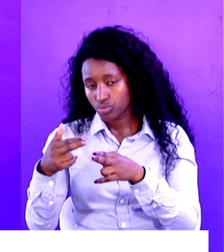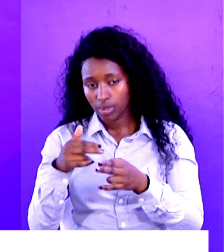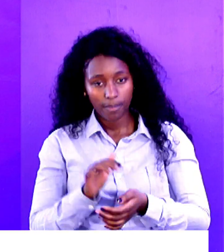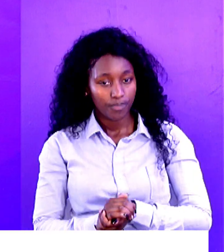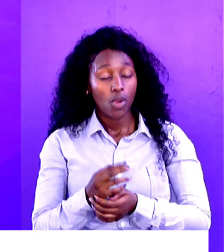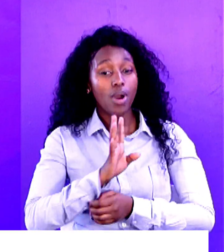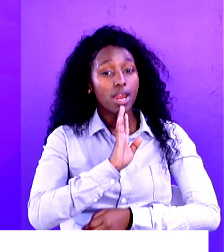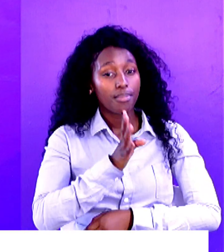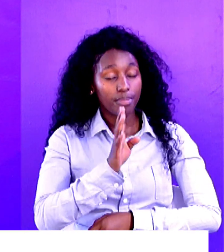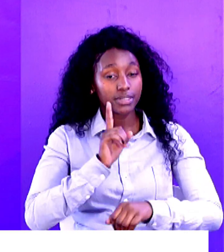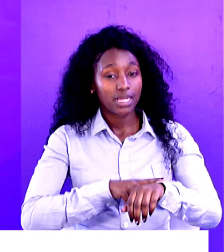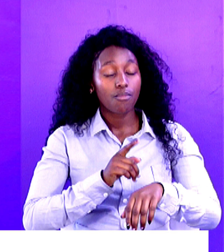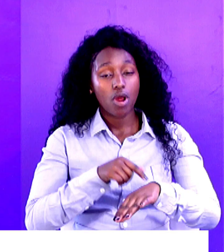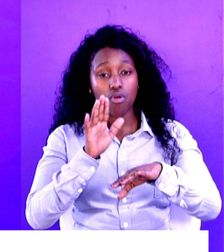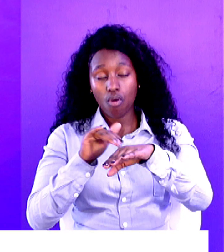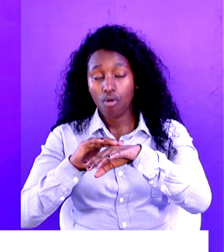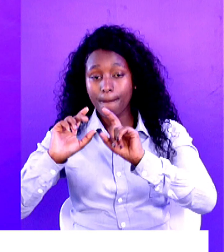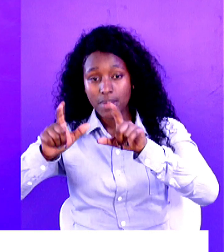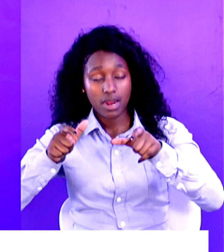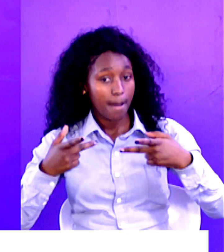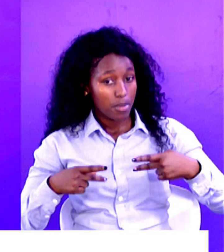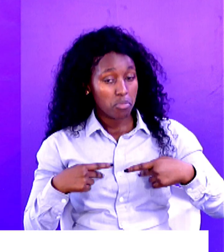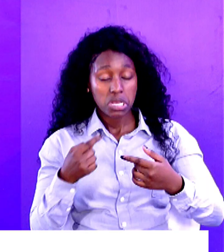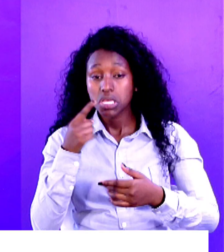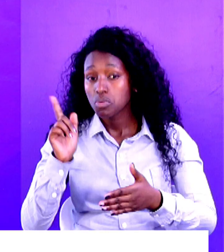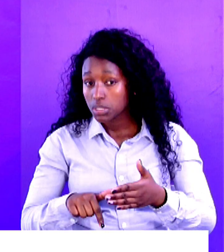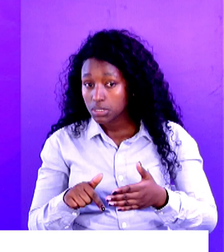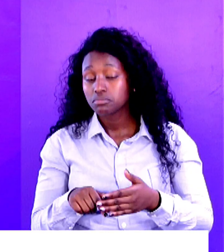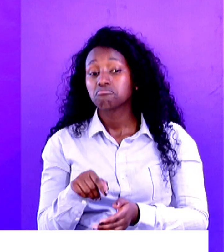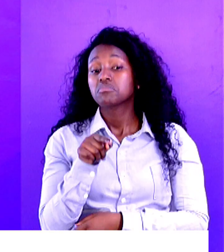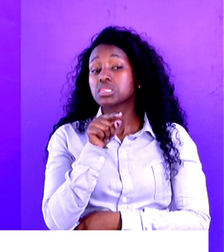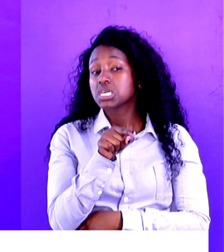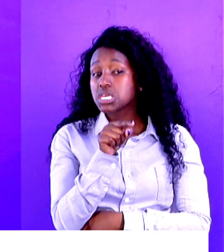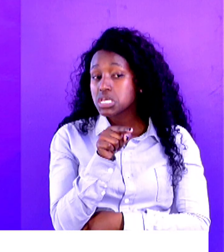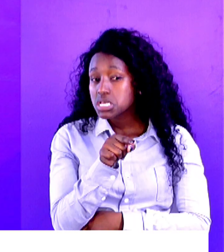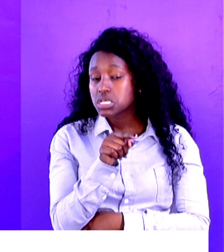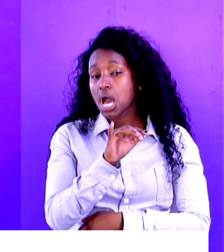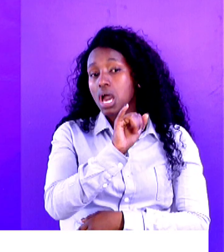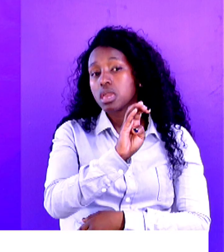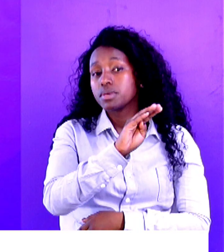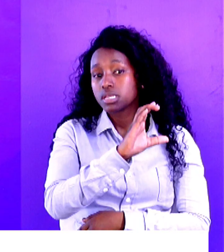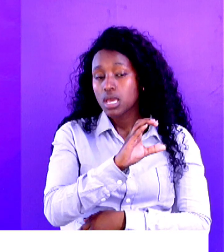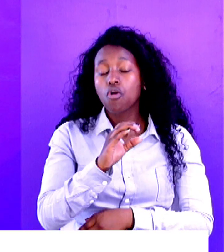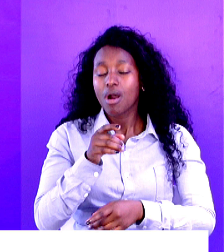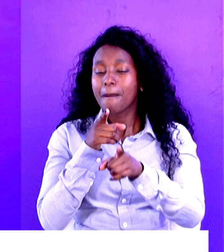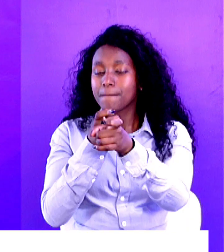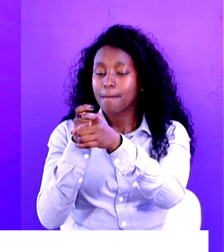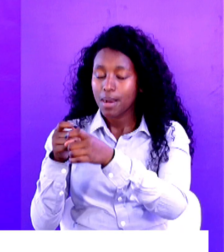on election preparedness, the commissioner strongly condemned a group of political leaders